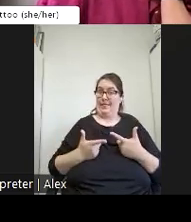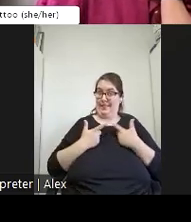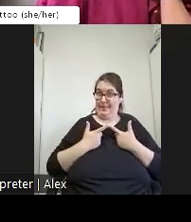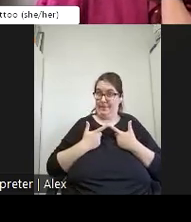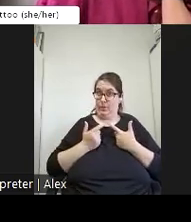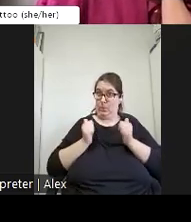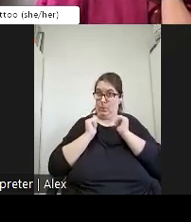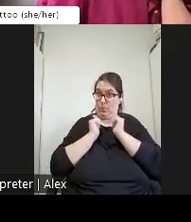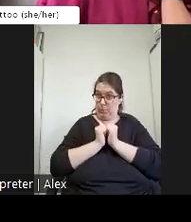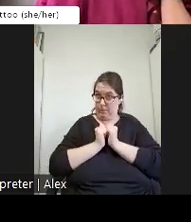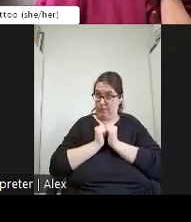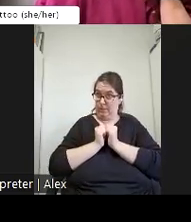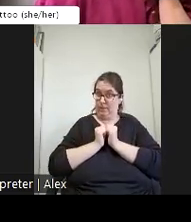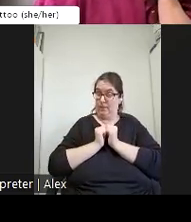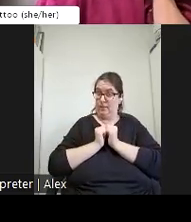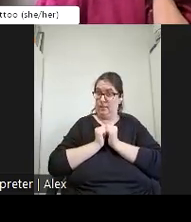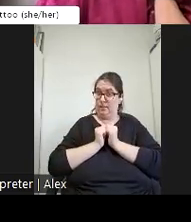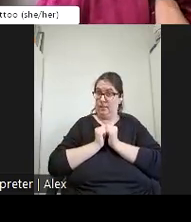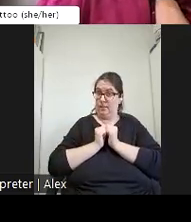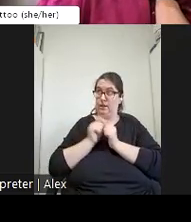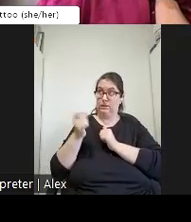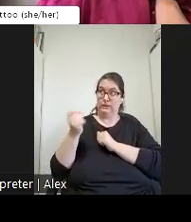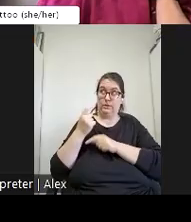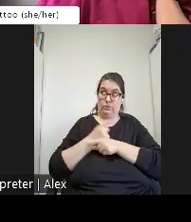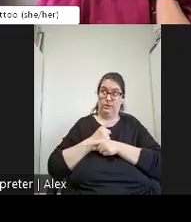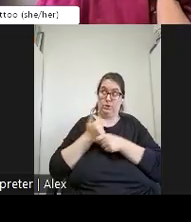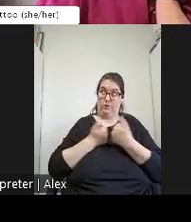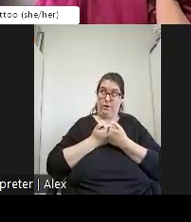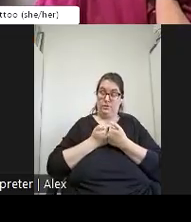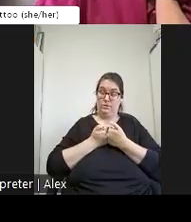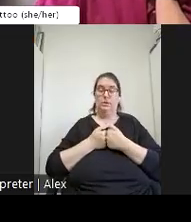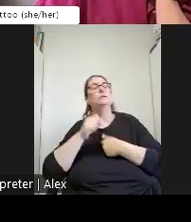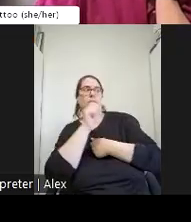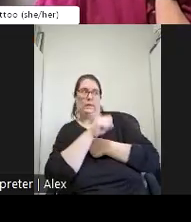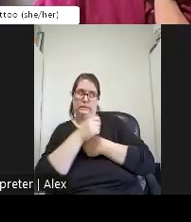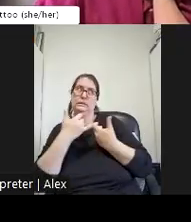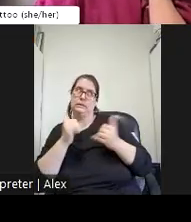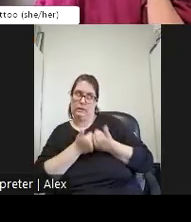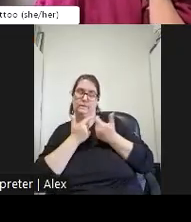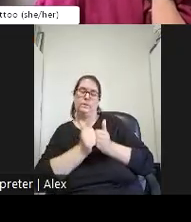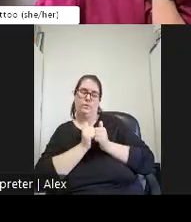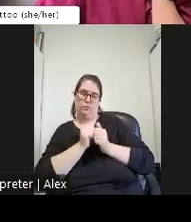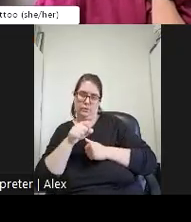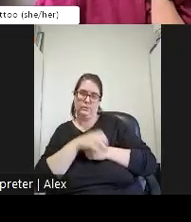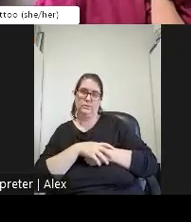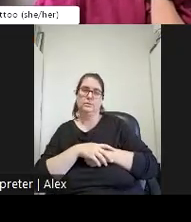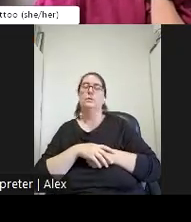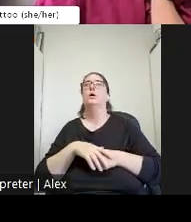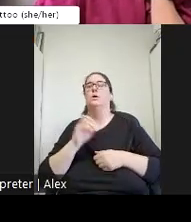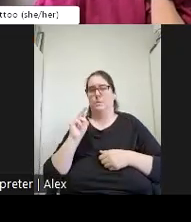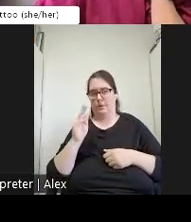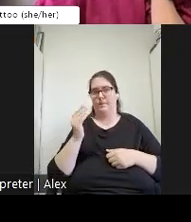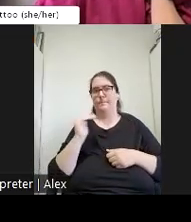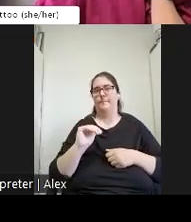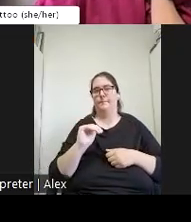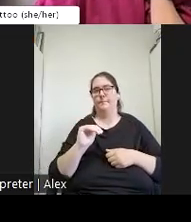with the person who's causing harm, which in your case is your girlfriend? Yes, I am. Okay.